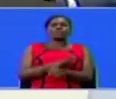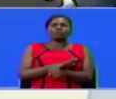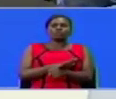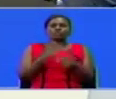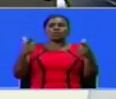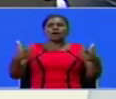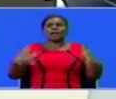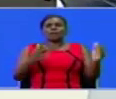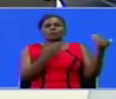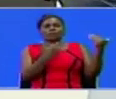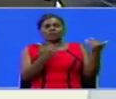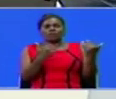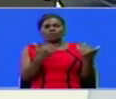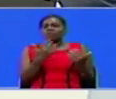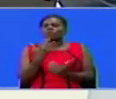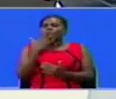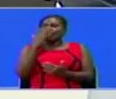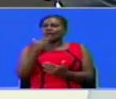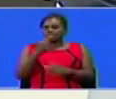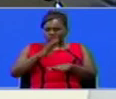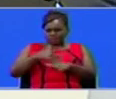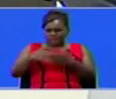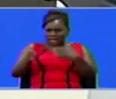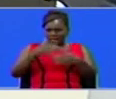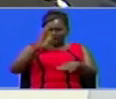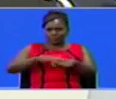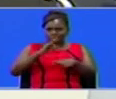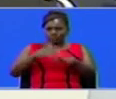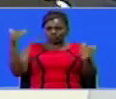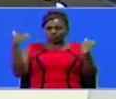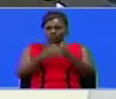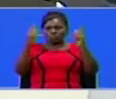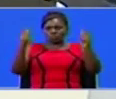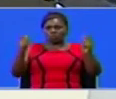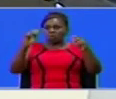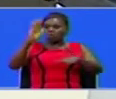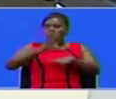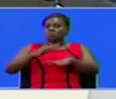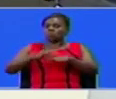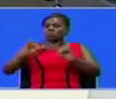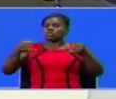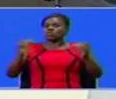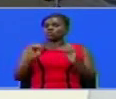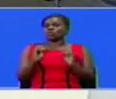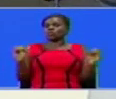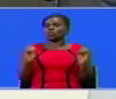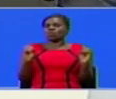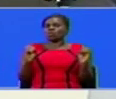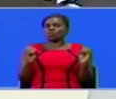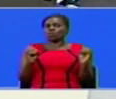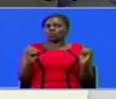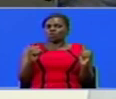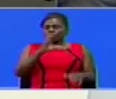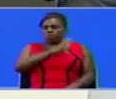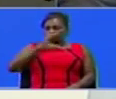expected to be white smoke from the mediation talks to end the doctor's strike, but no good news came. The mediation team, led by the Kenya